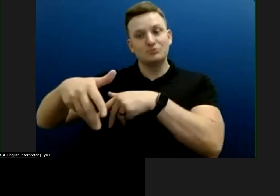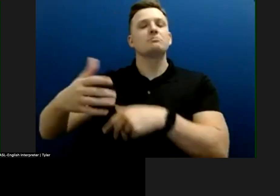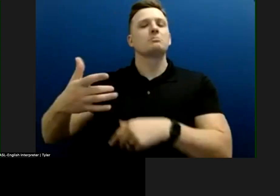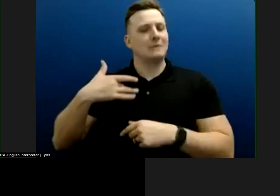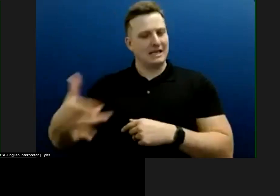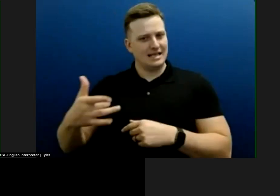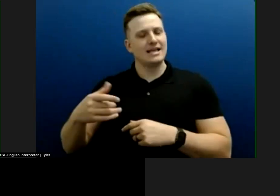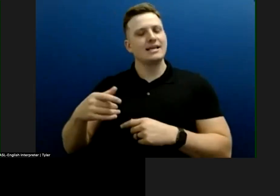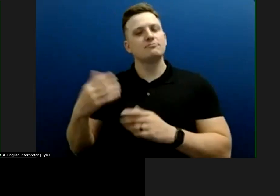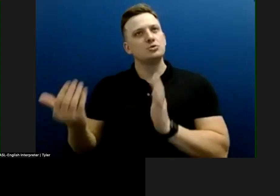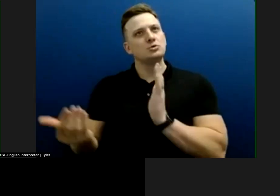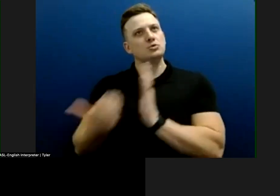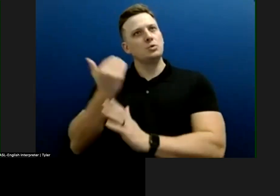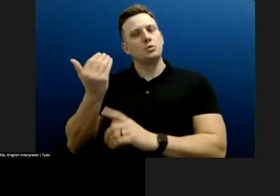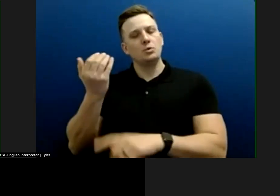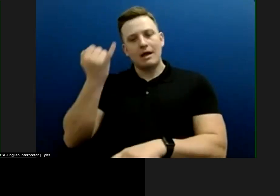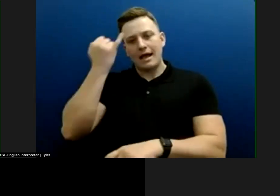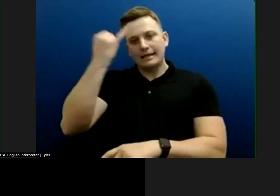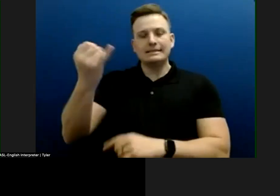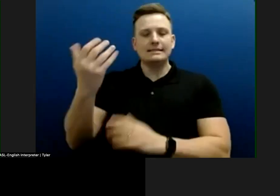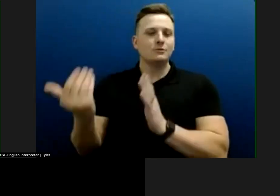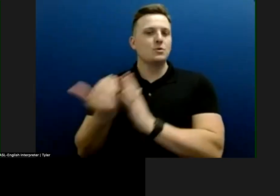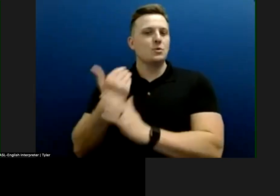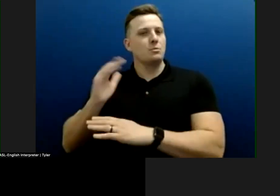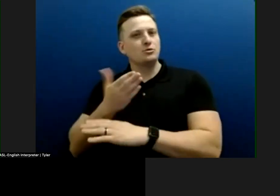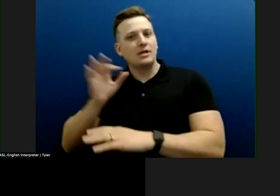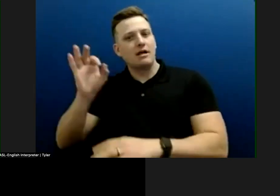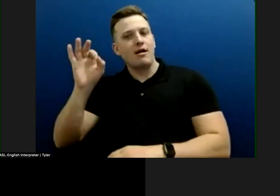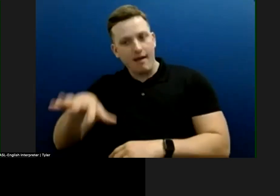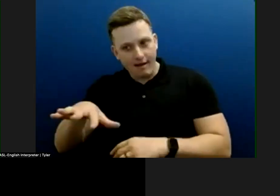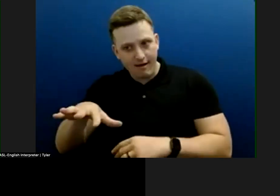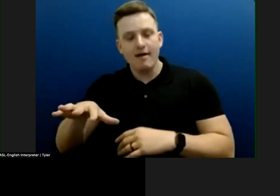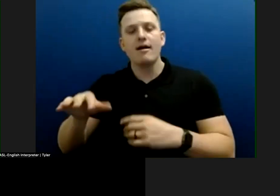songs, folk songs from all over the world do it.